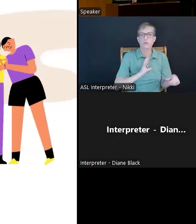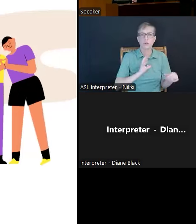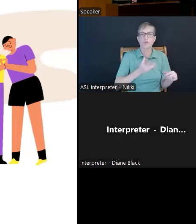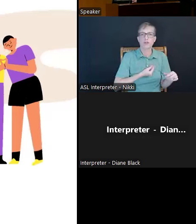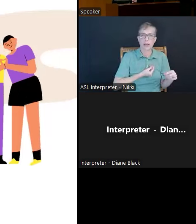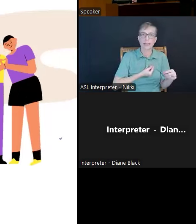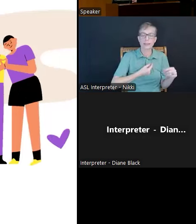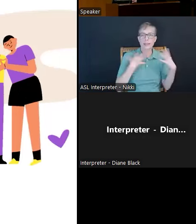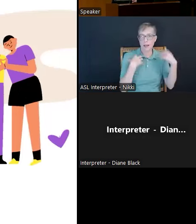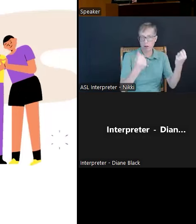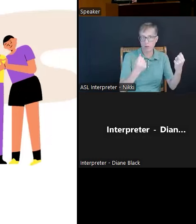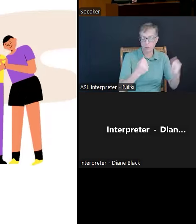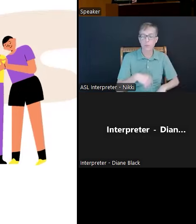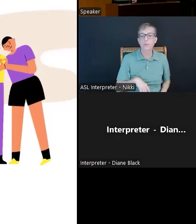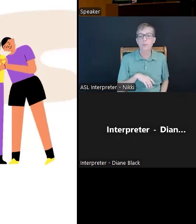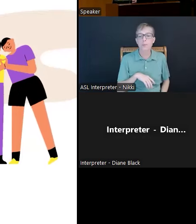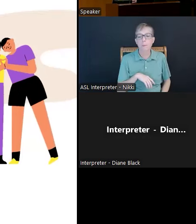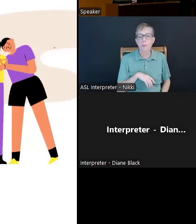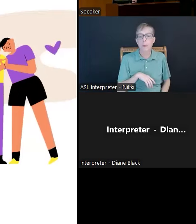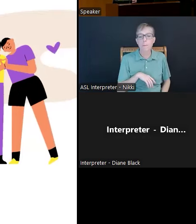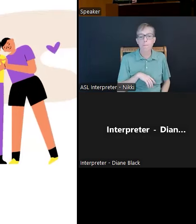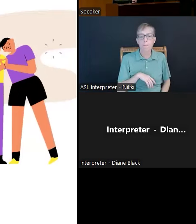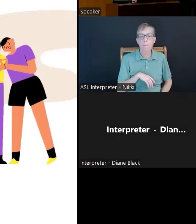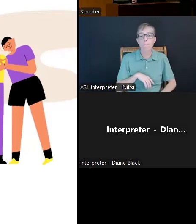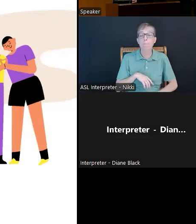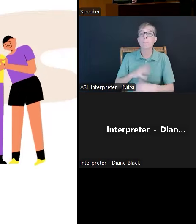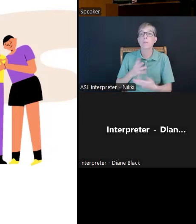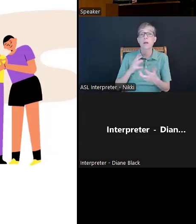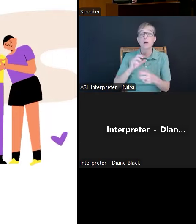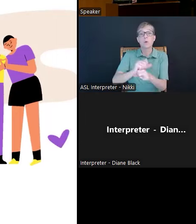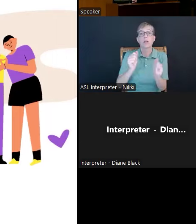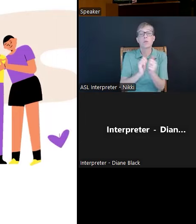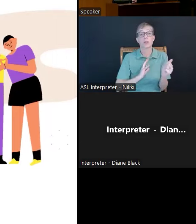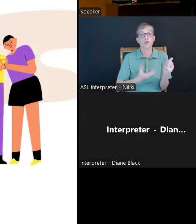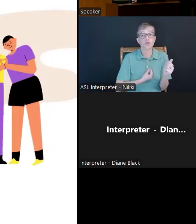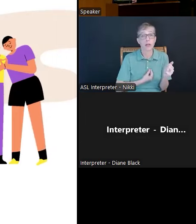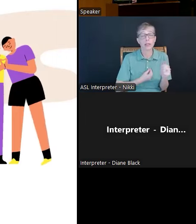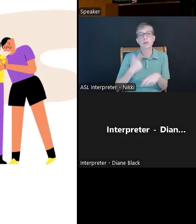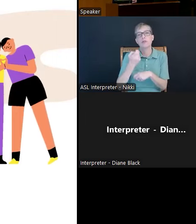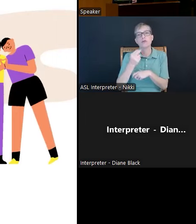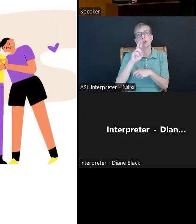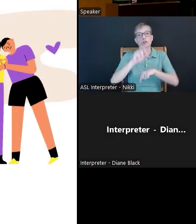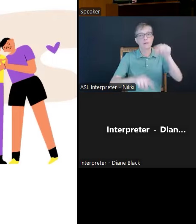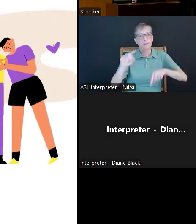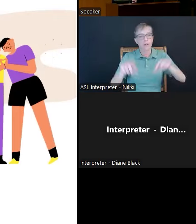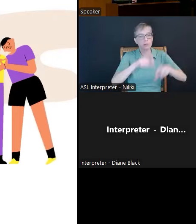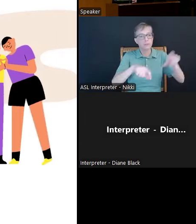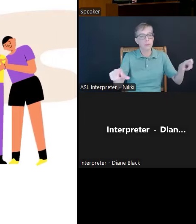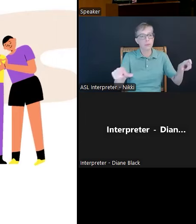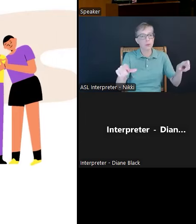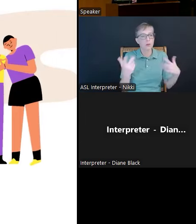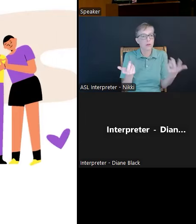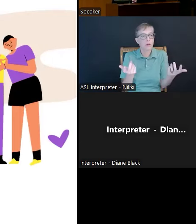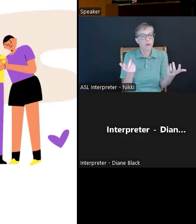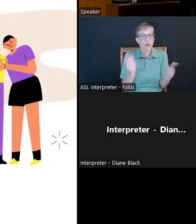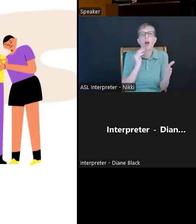about like working with trans and gender diverse individuals or folks that are close enough. Like if you're close